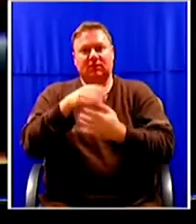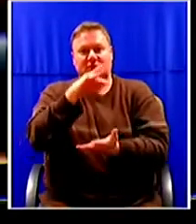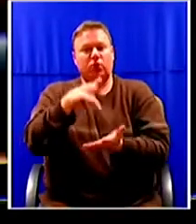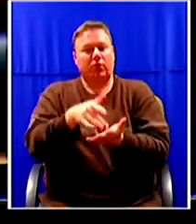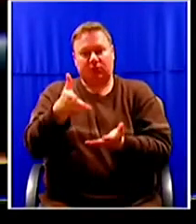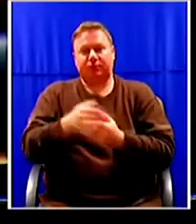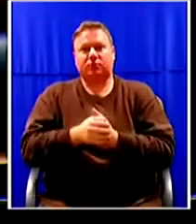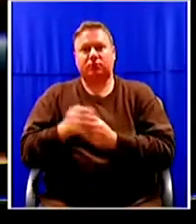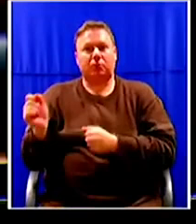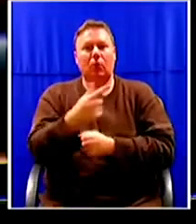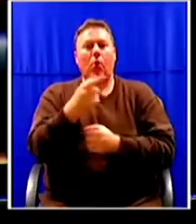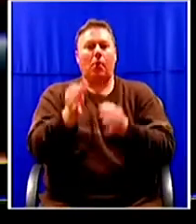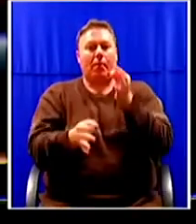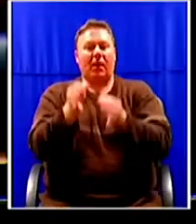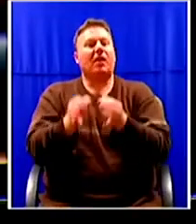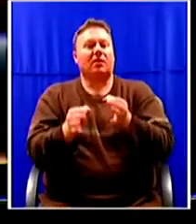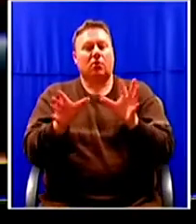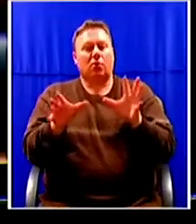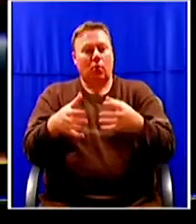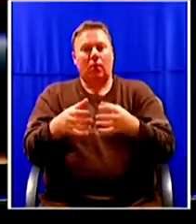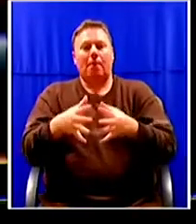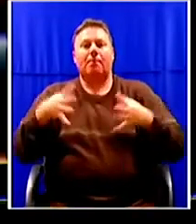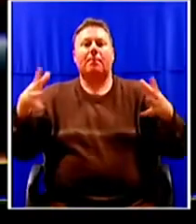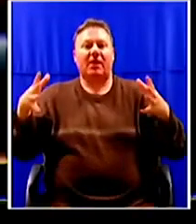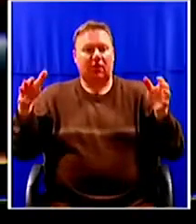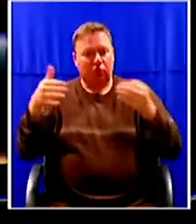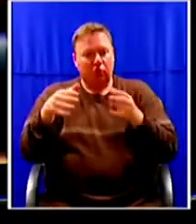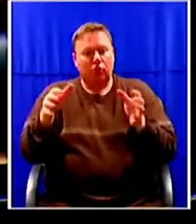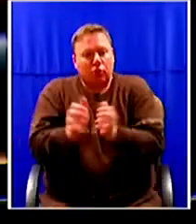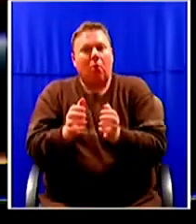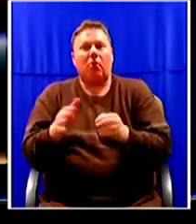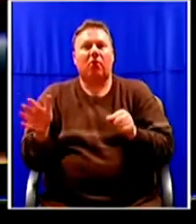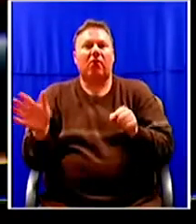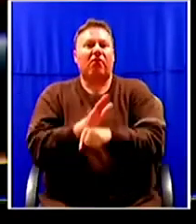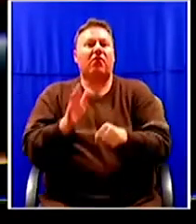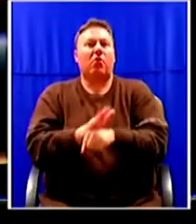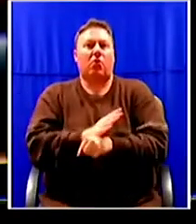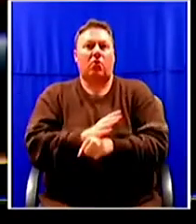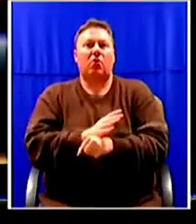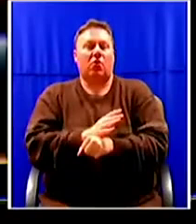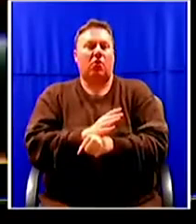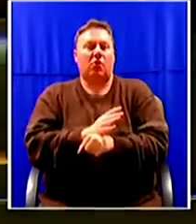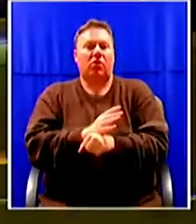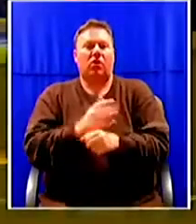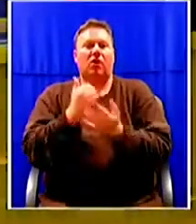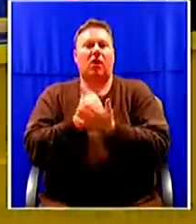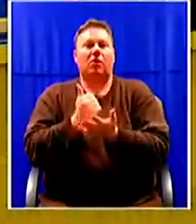parties, big and small, fully utilizing the opportunity and space to